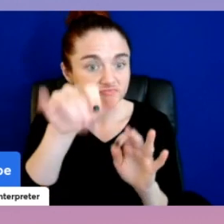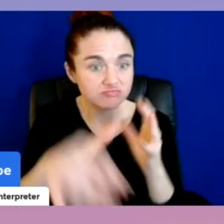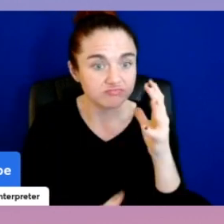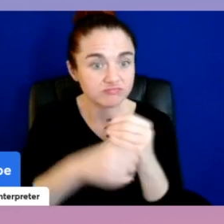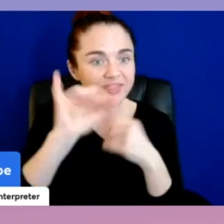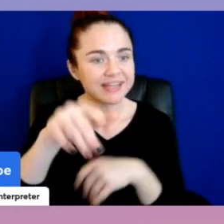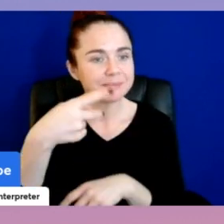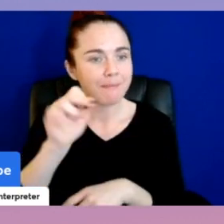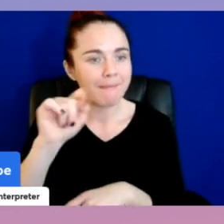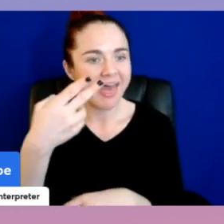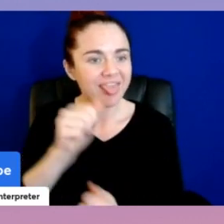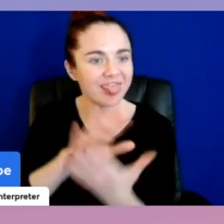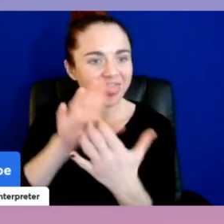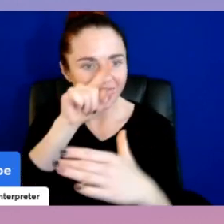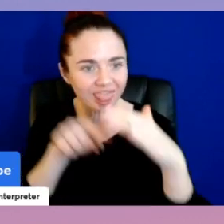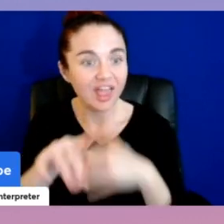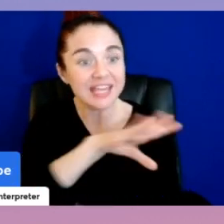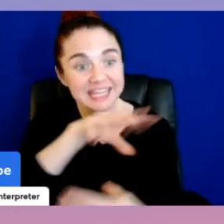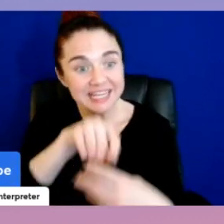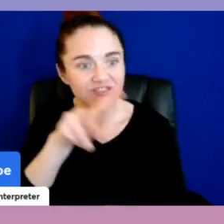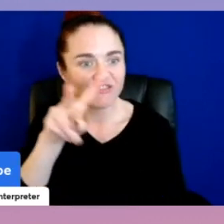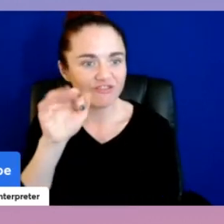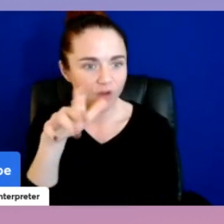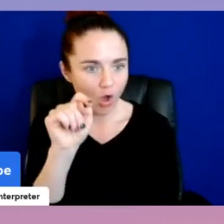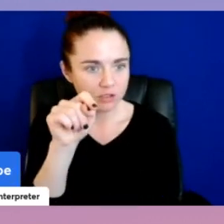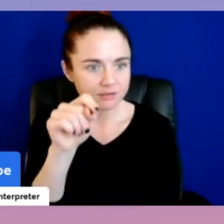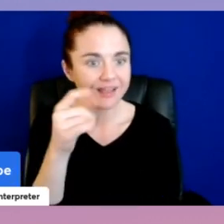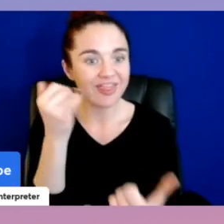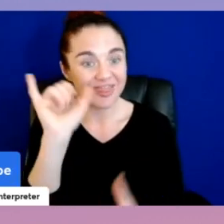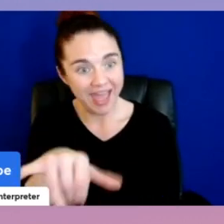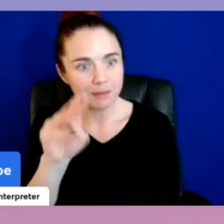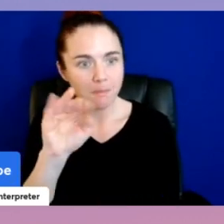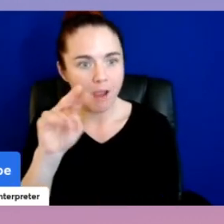is the path inside of Vault at this MongoDB path inside of internal